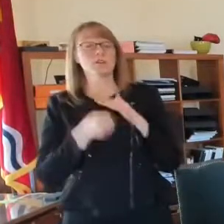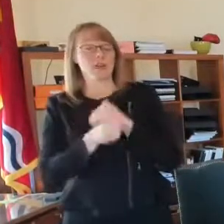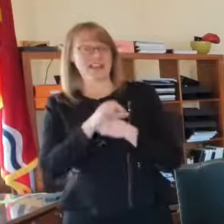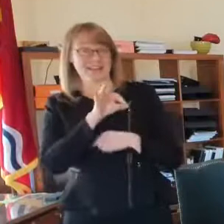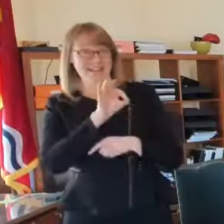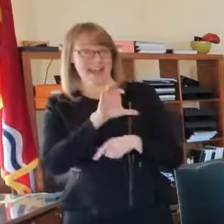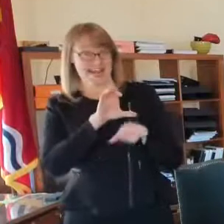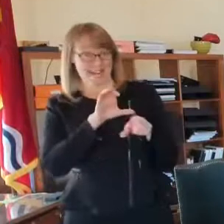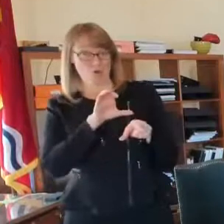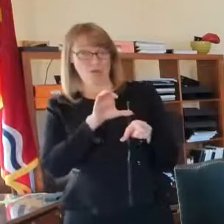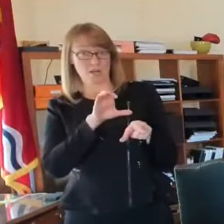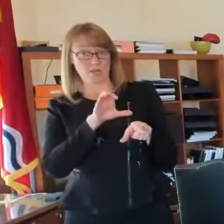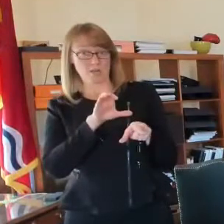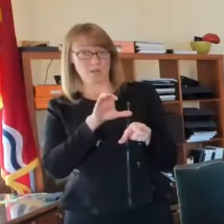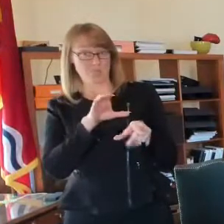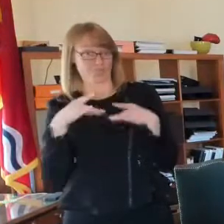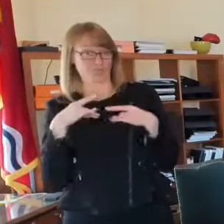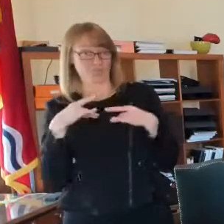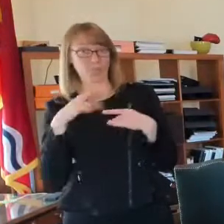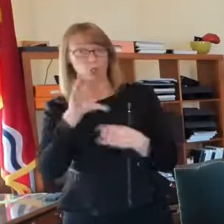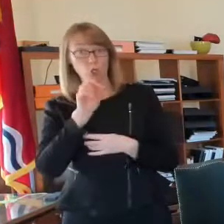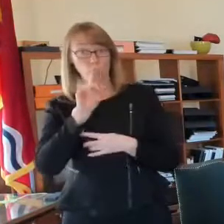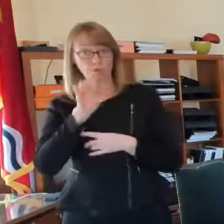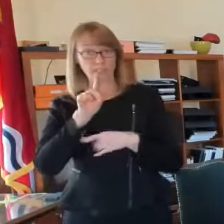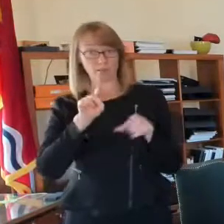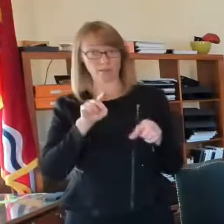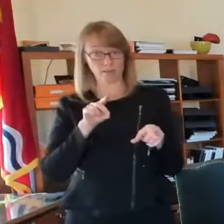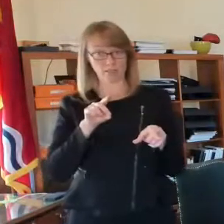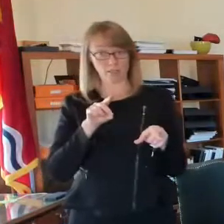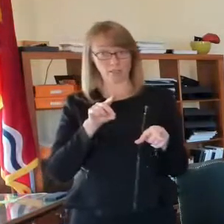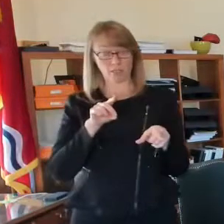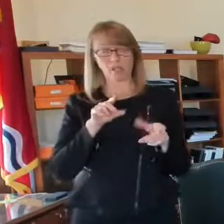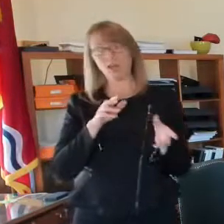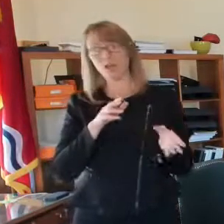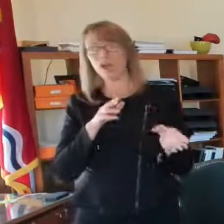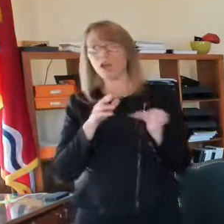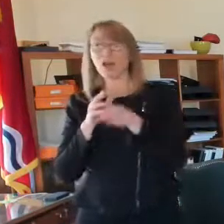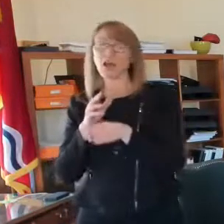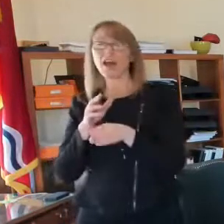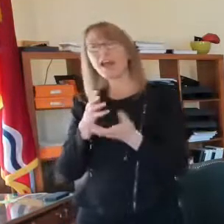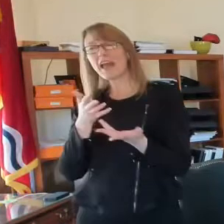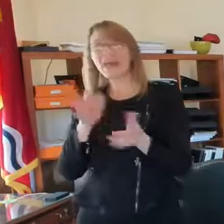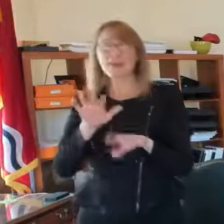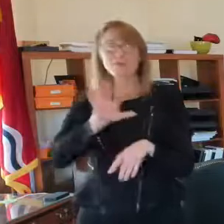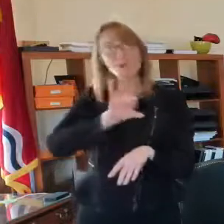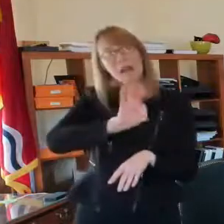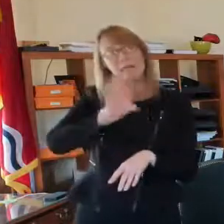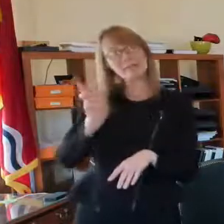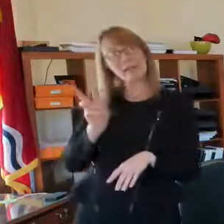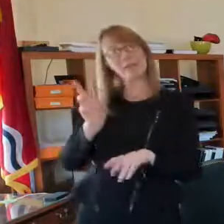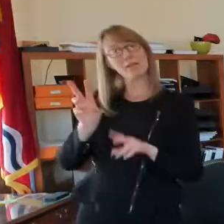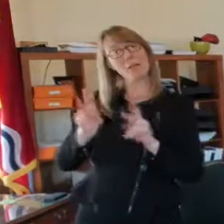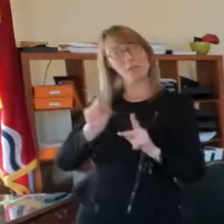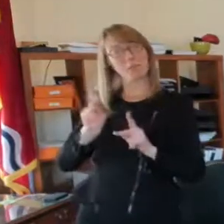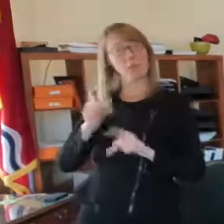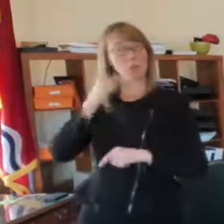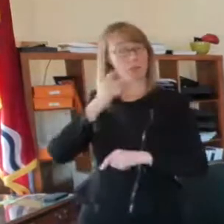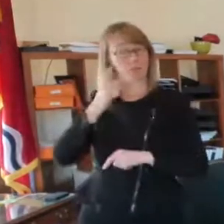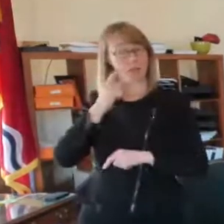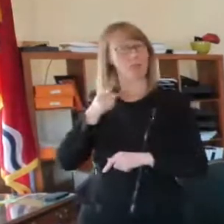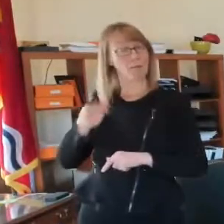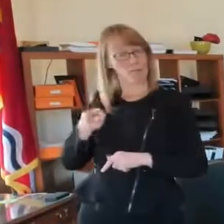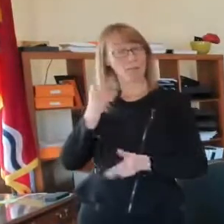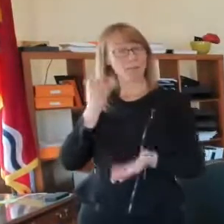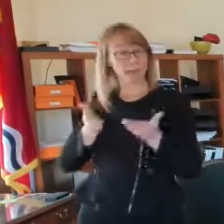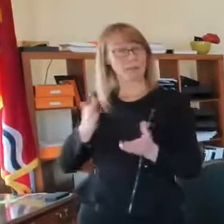hospital that were confirmed COVID positive, and another 97 people who were suspected. So